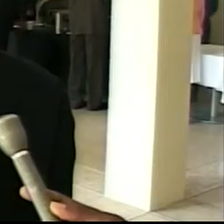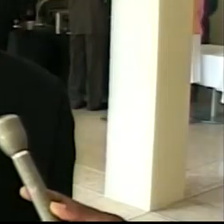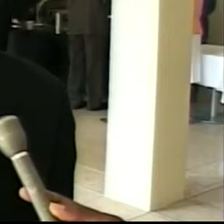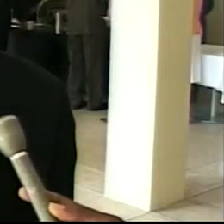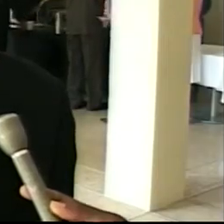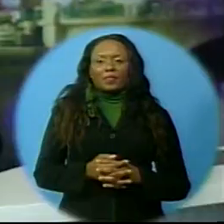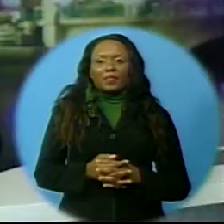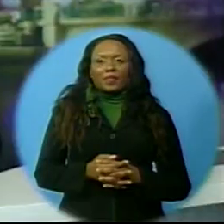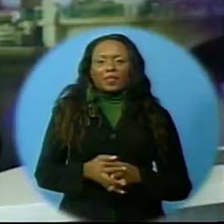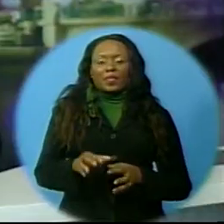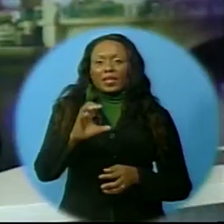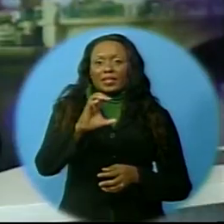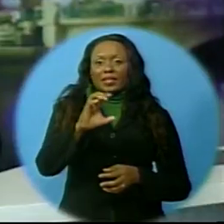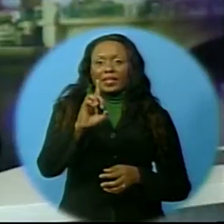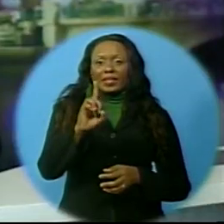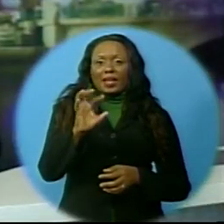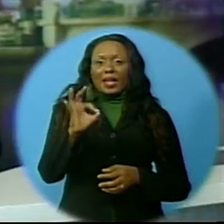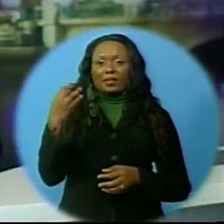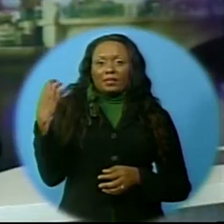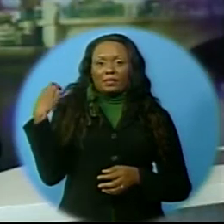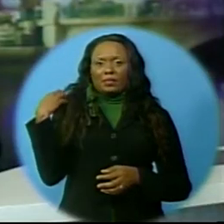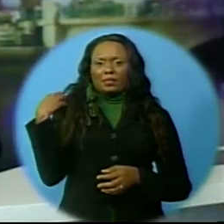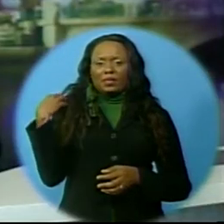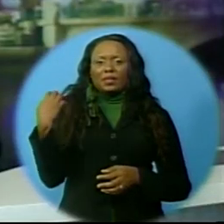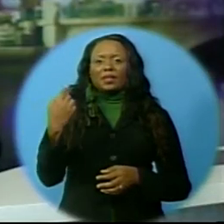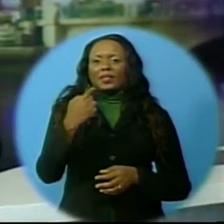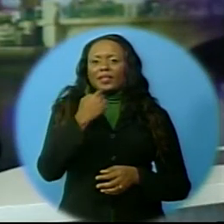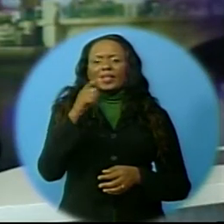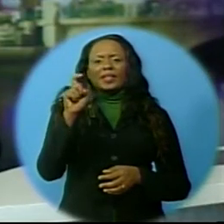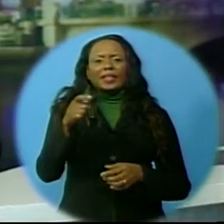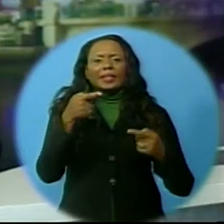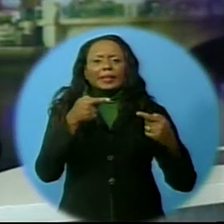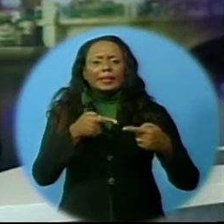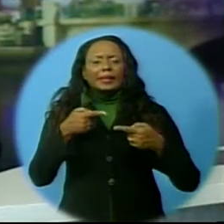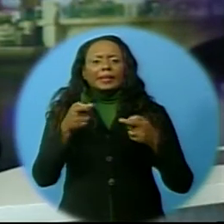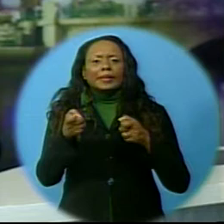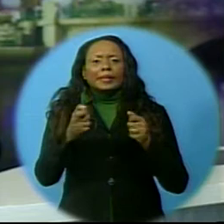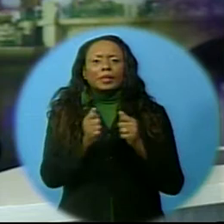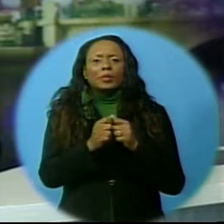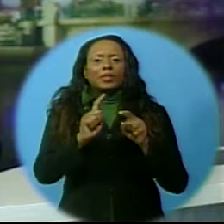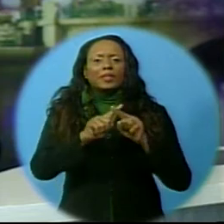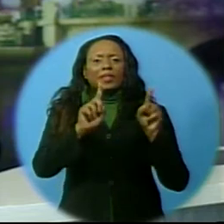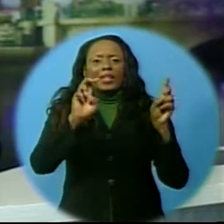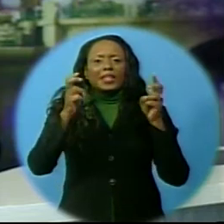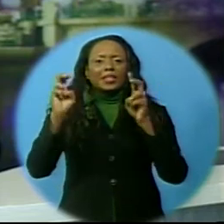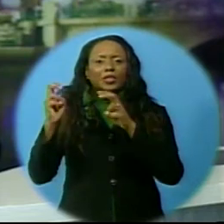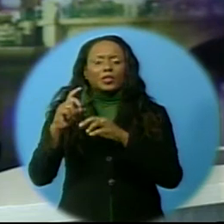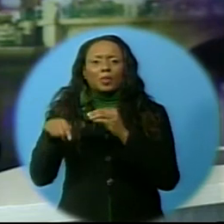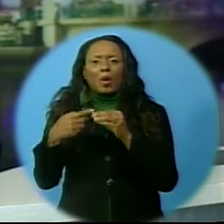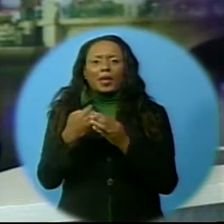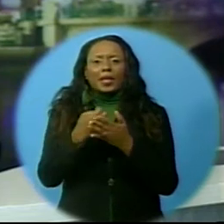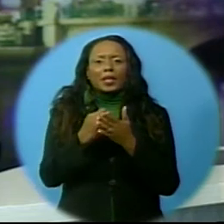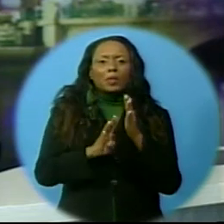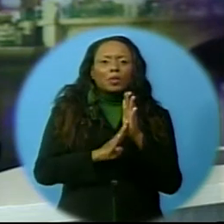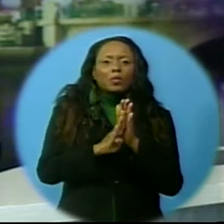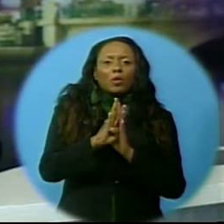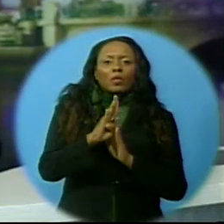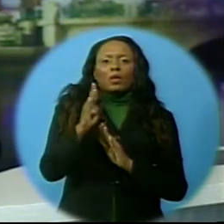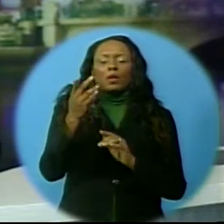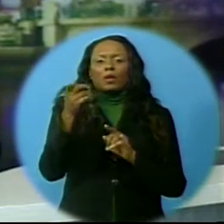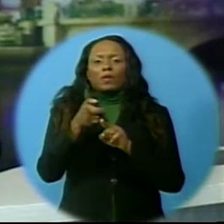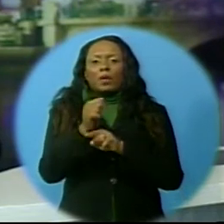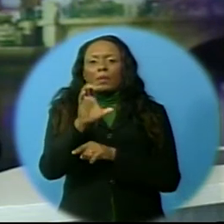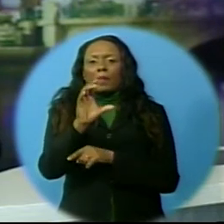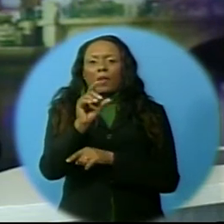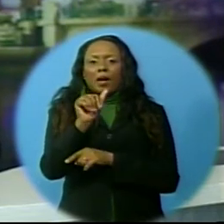improve. The CDF chairman, however, stressed the need to tackle the issues of economic growth of CARICOM member states in